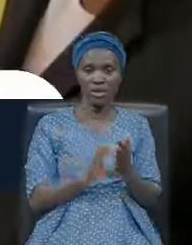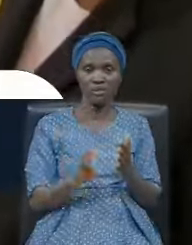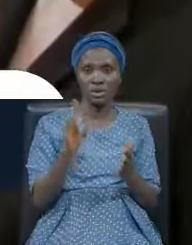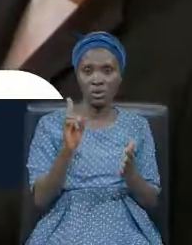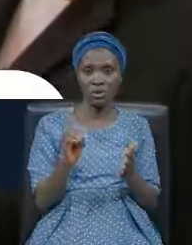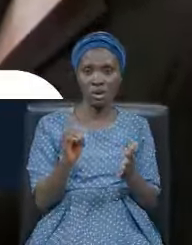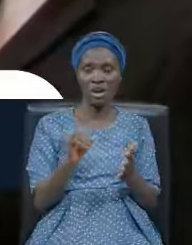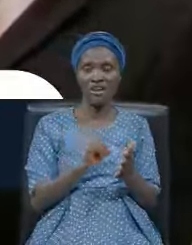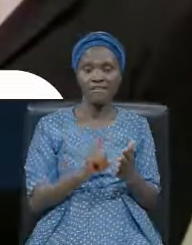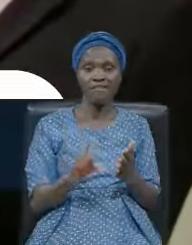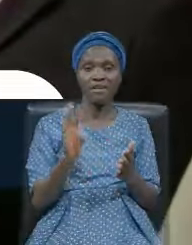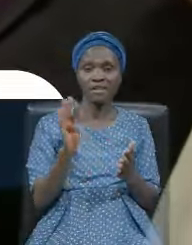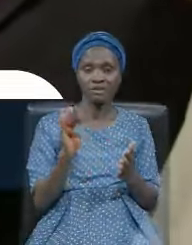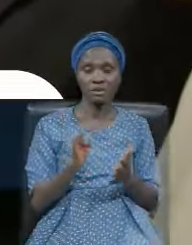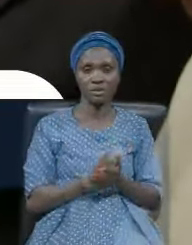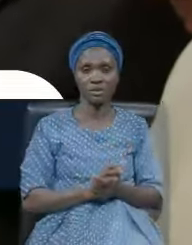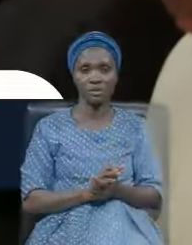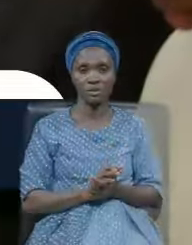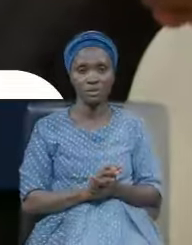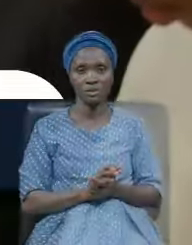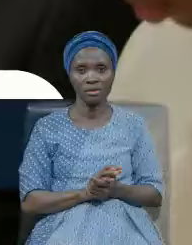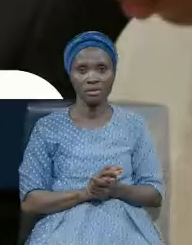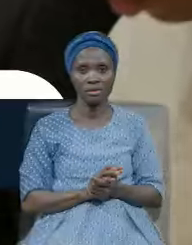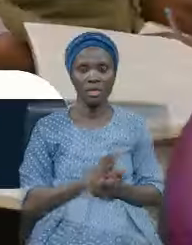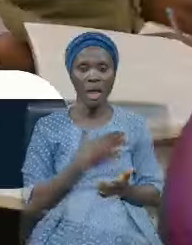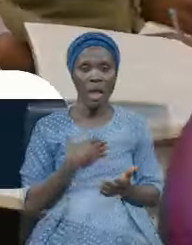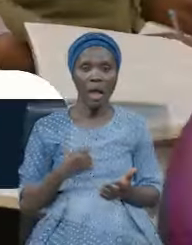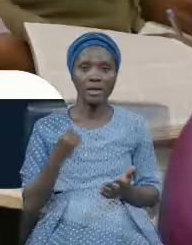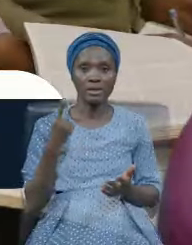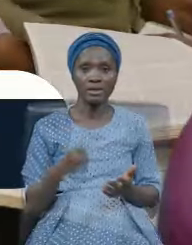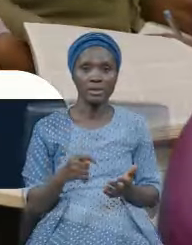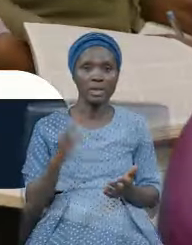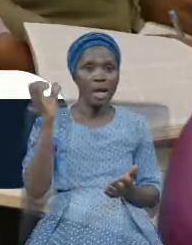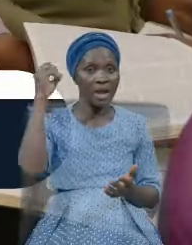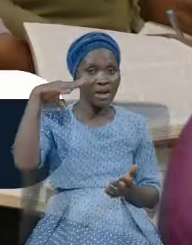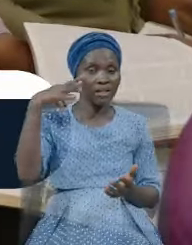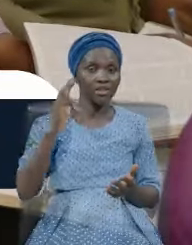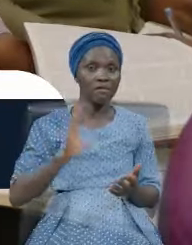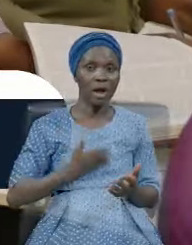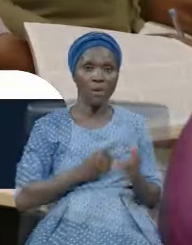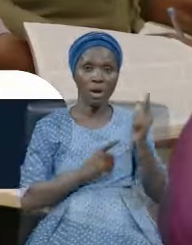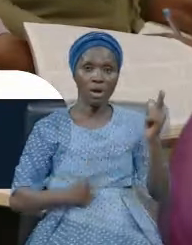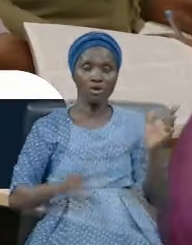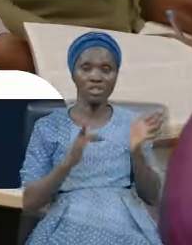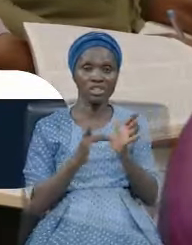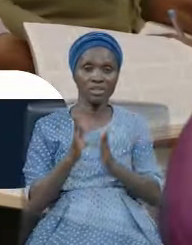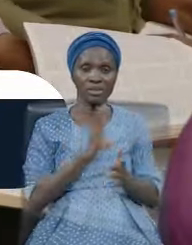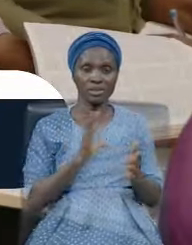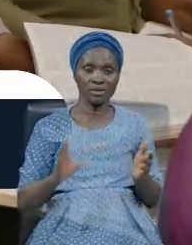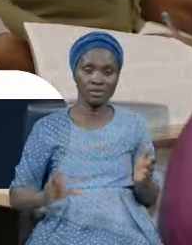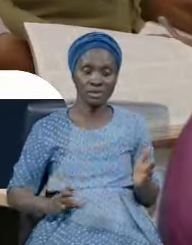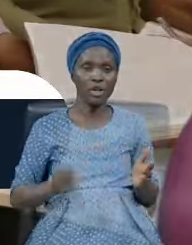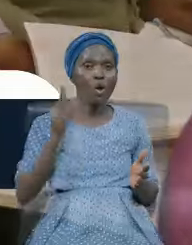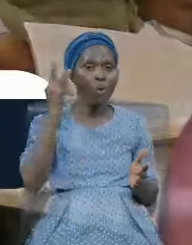1, verse 14, and the grace of our Lord Jesus